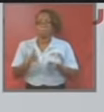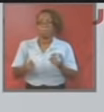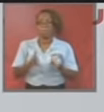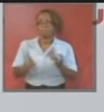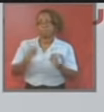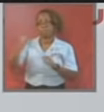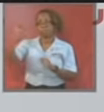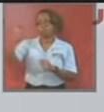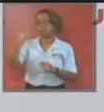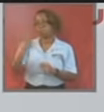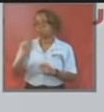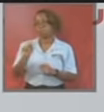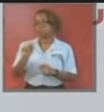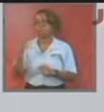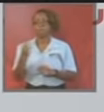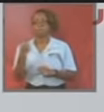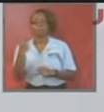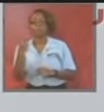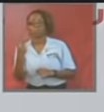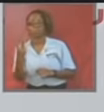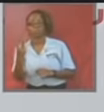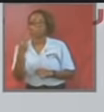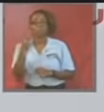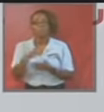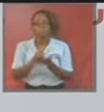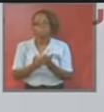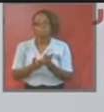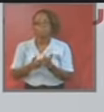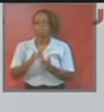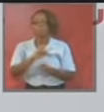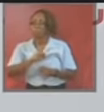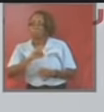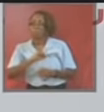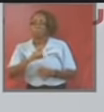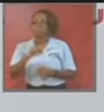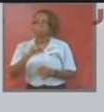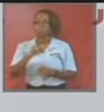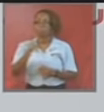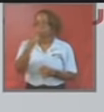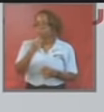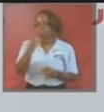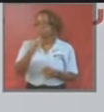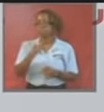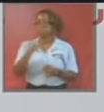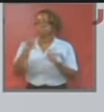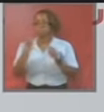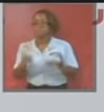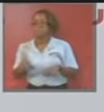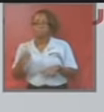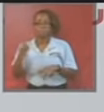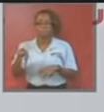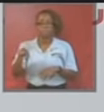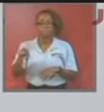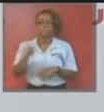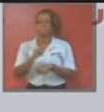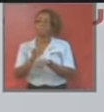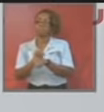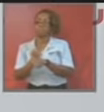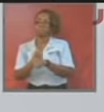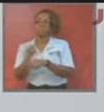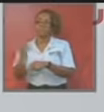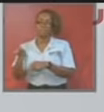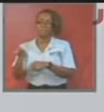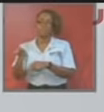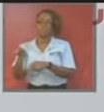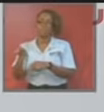no symptoms as well, and then you get a certain percentage, that is a positivity percentage for the population. So it can't be attributed. All we